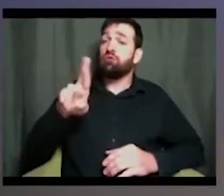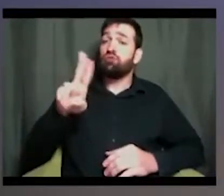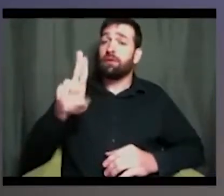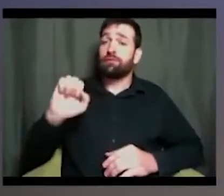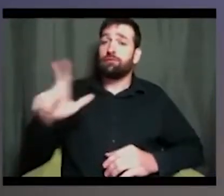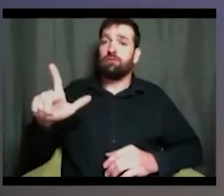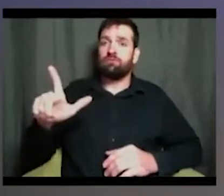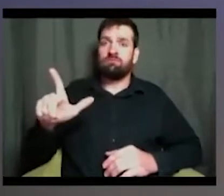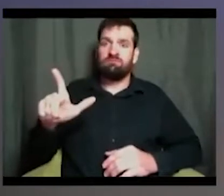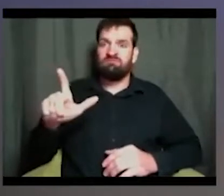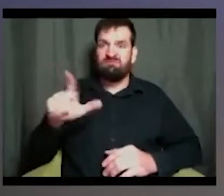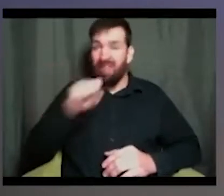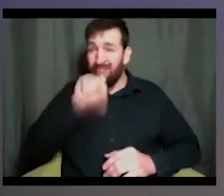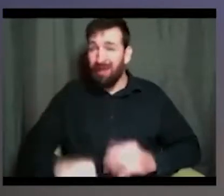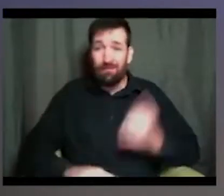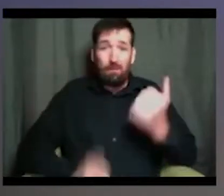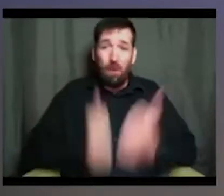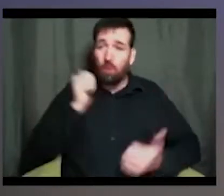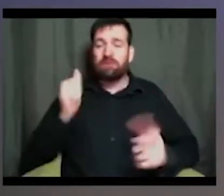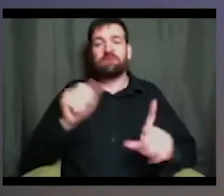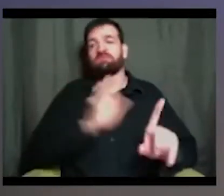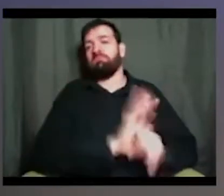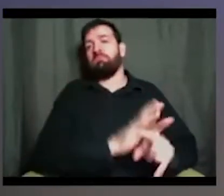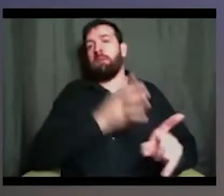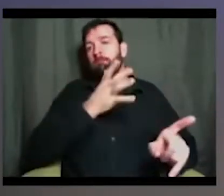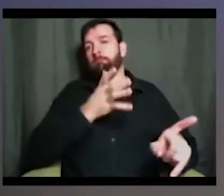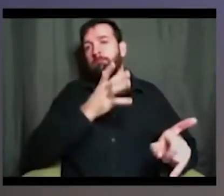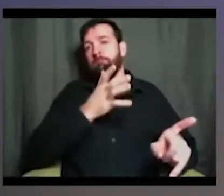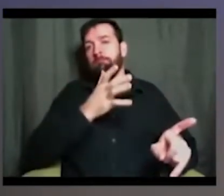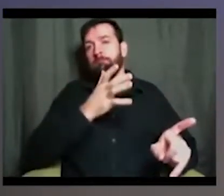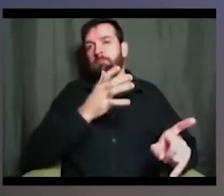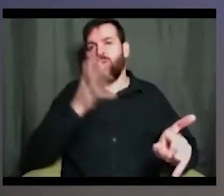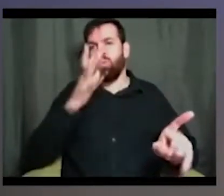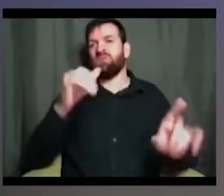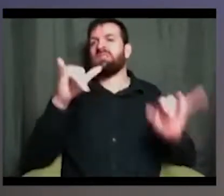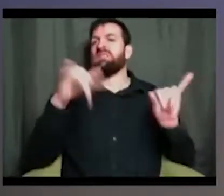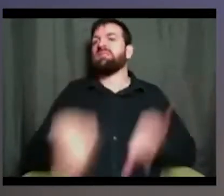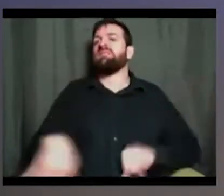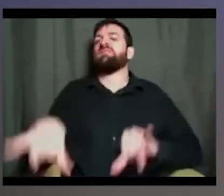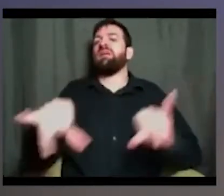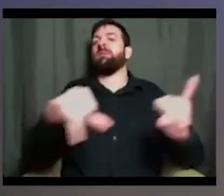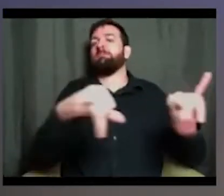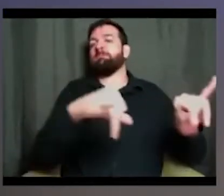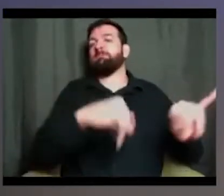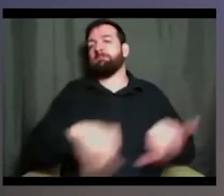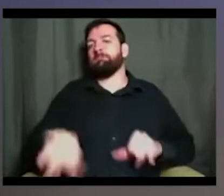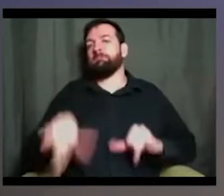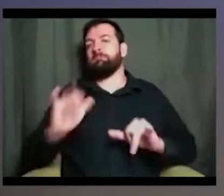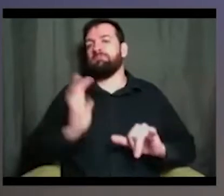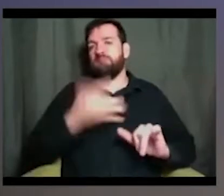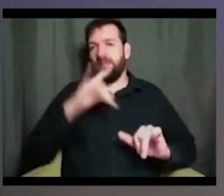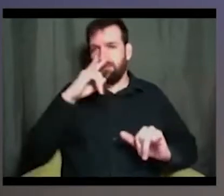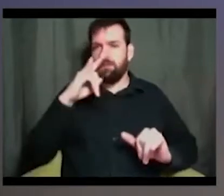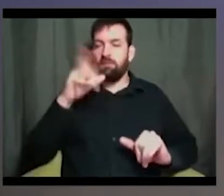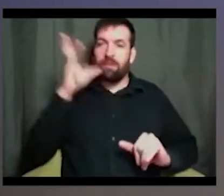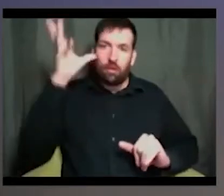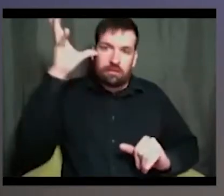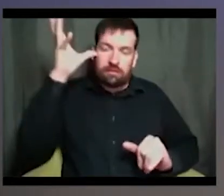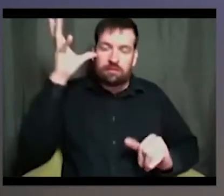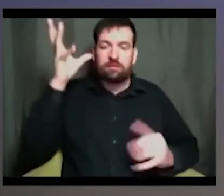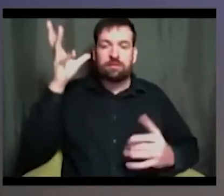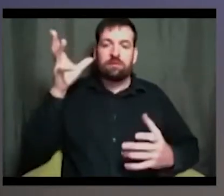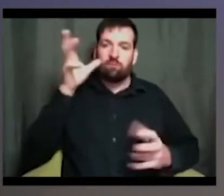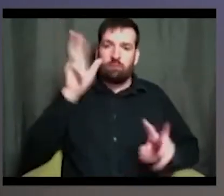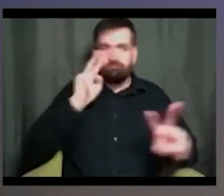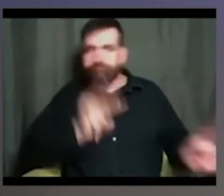is his mom. And I think that's going to fall for the same way for the vast majority of our kids. It's going to be one of their parents who they kind of will look to immediately for